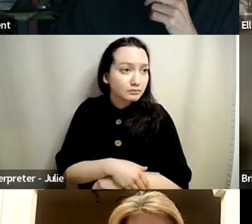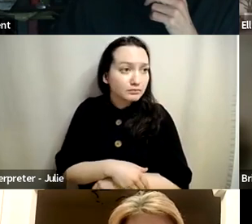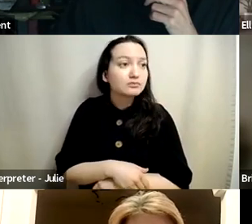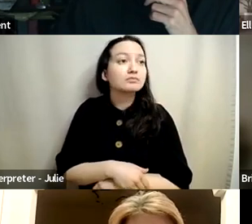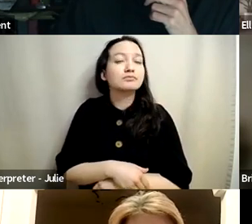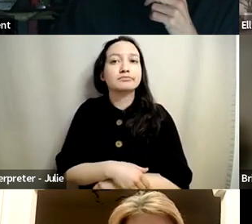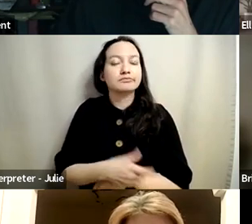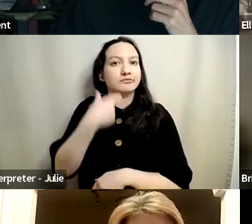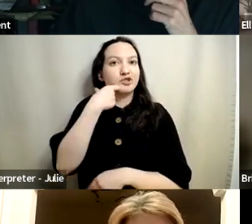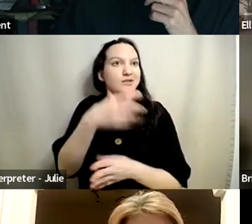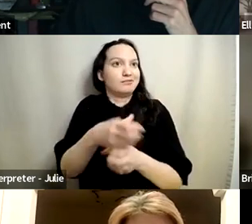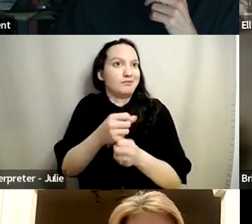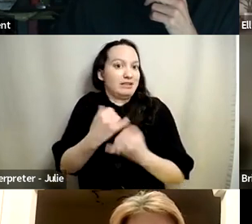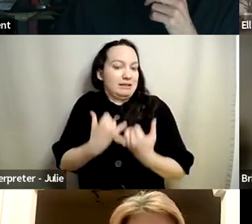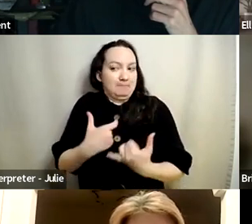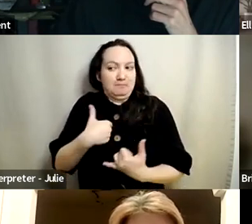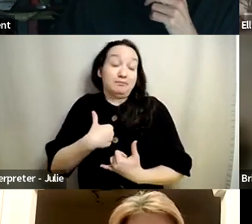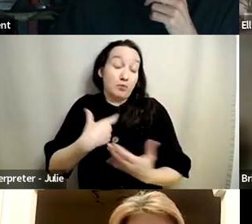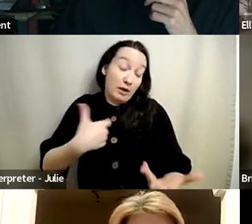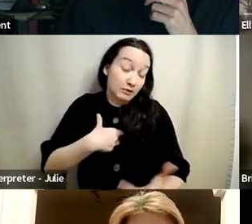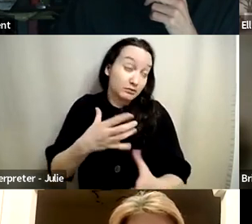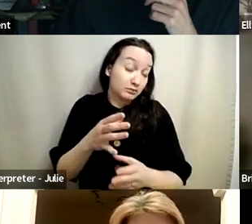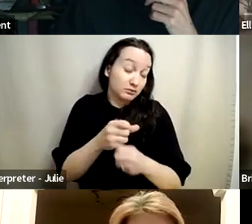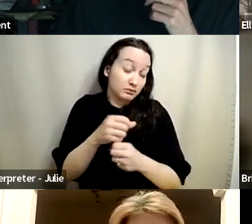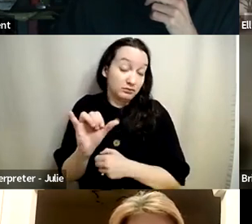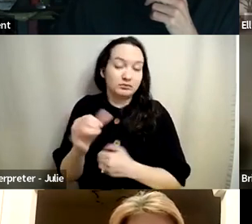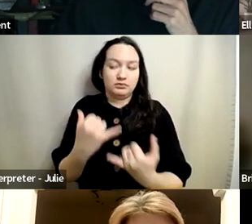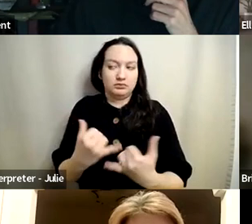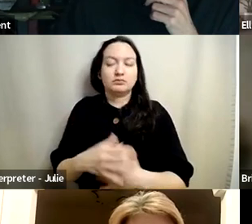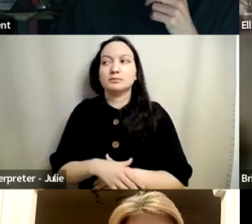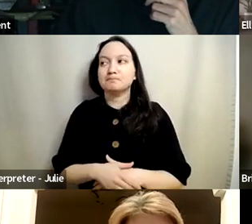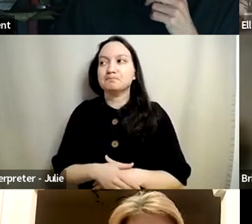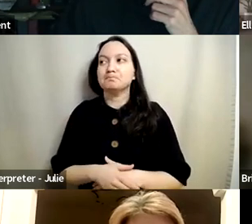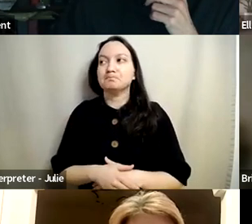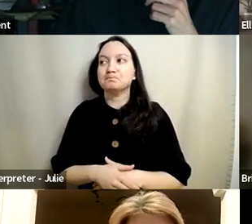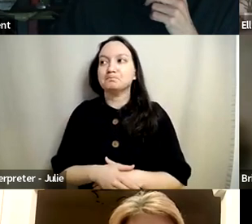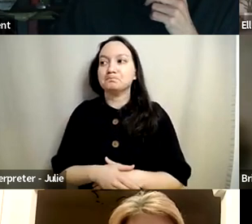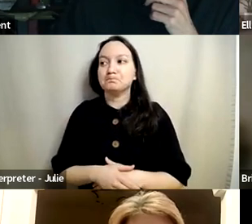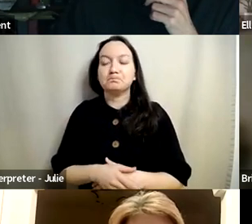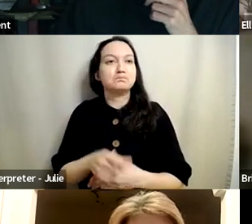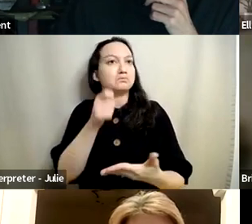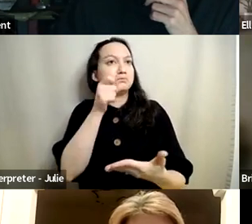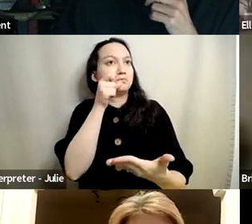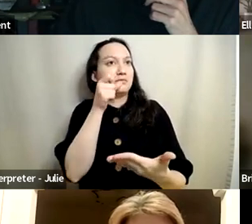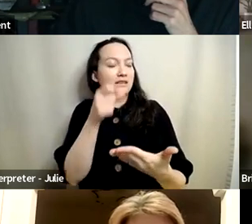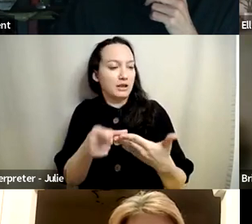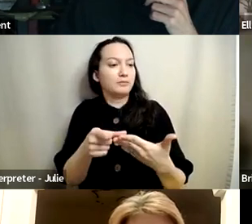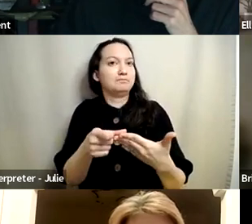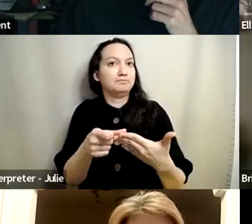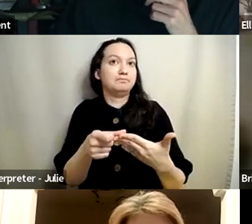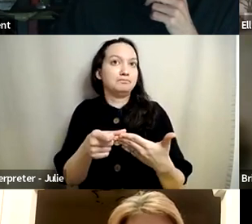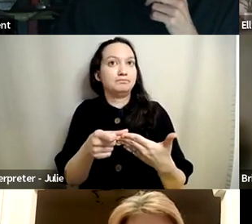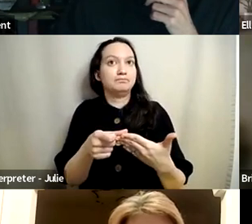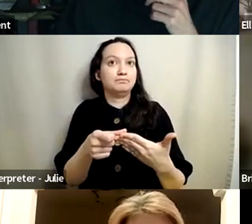We all just received it today, or I just received it today as well. And that letter